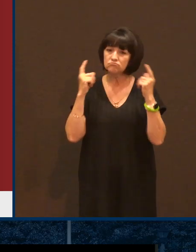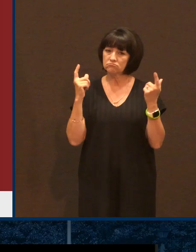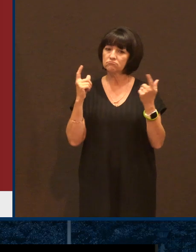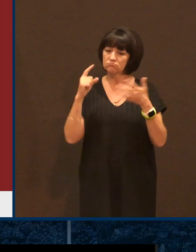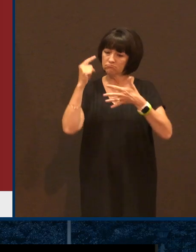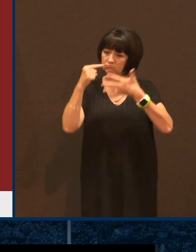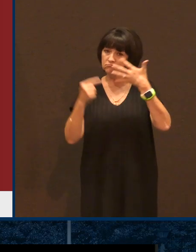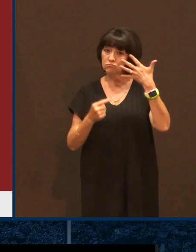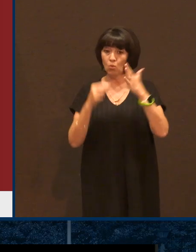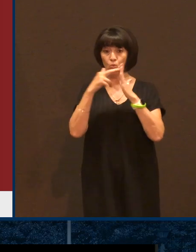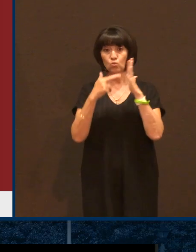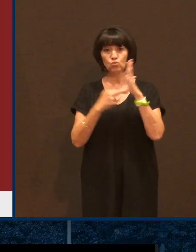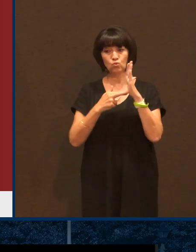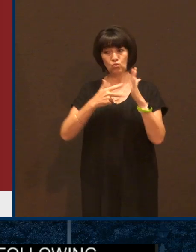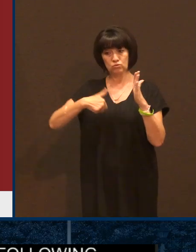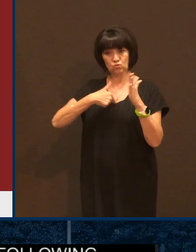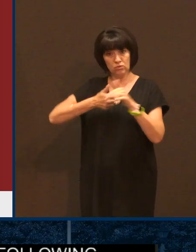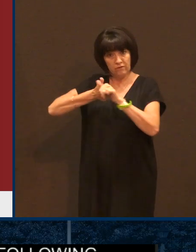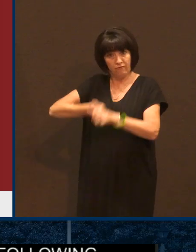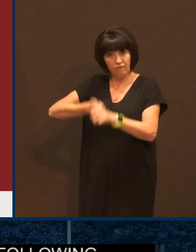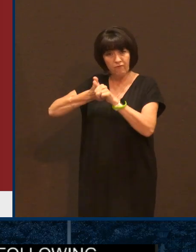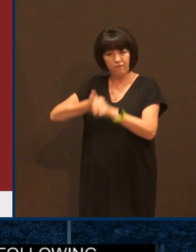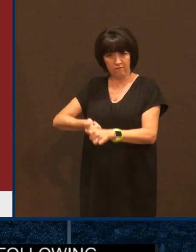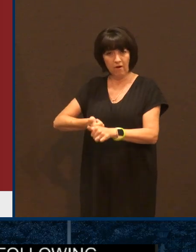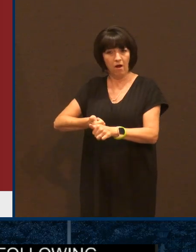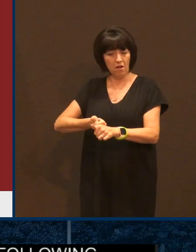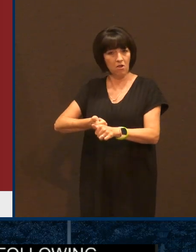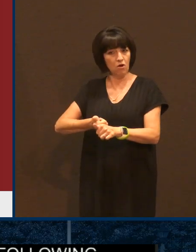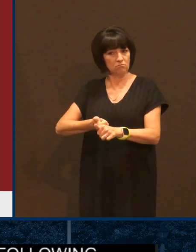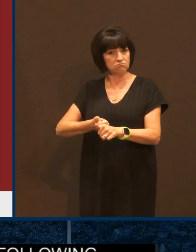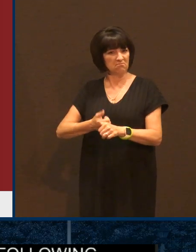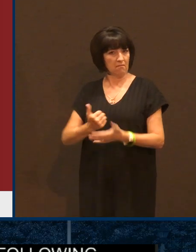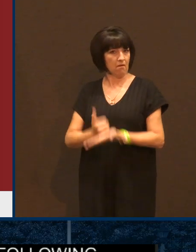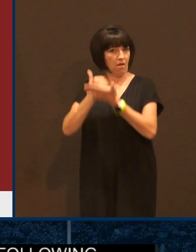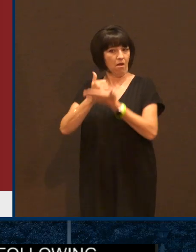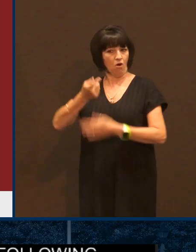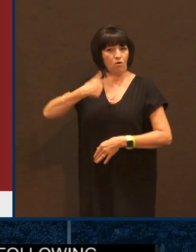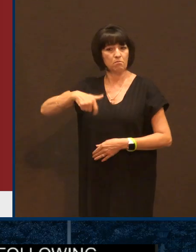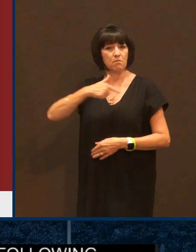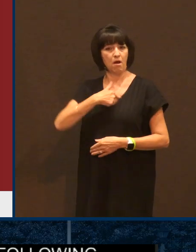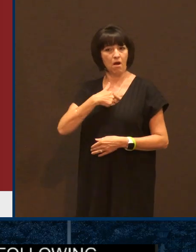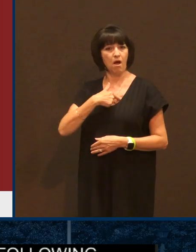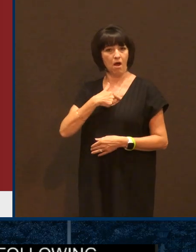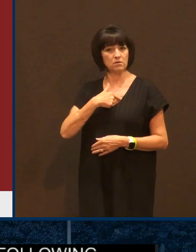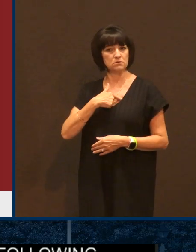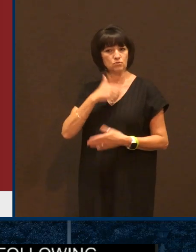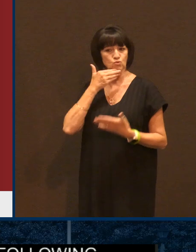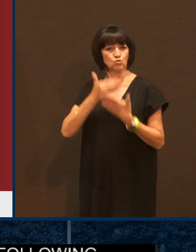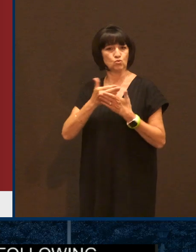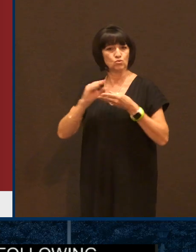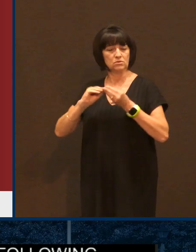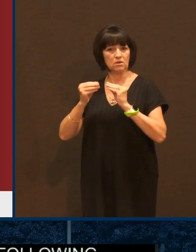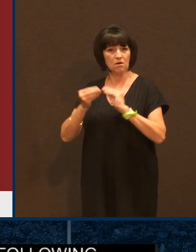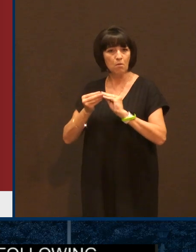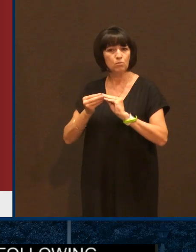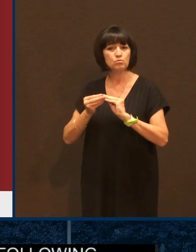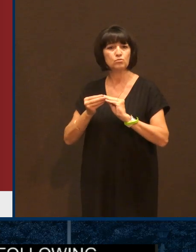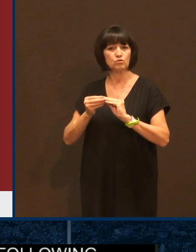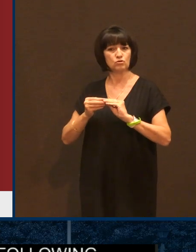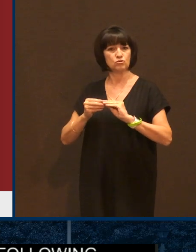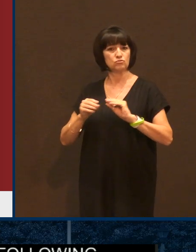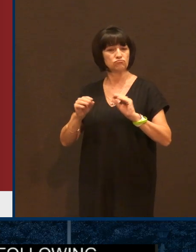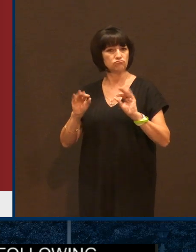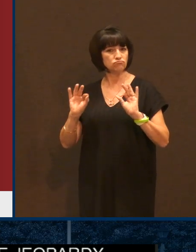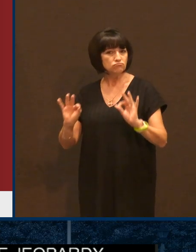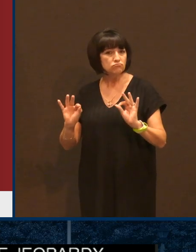jeopardy of going over these criteria. And we are still kind of on the margin in both of those criteria in terms of